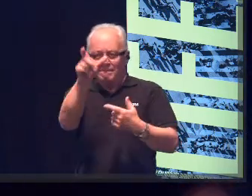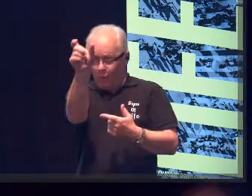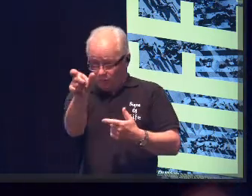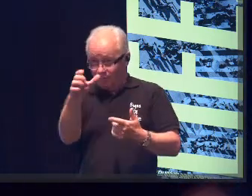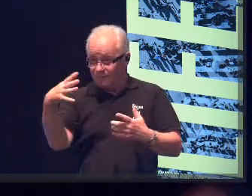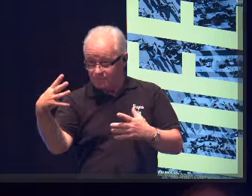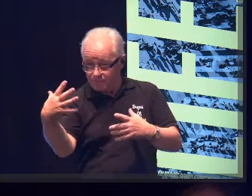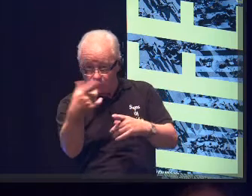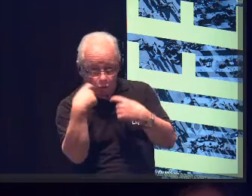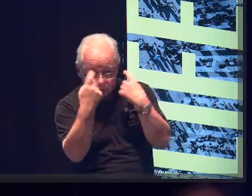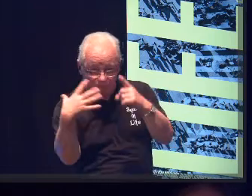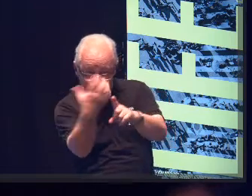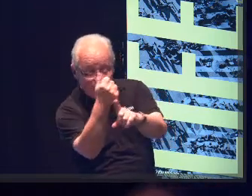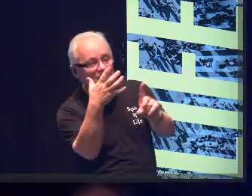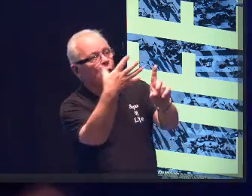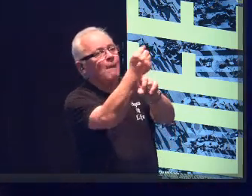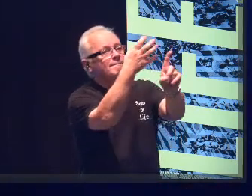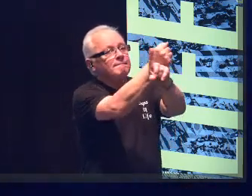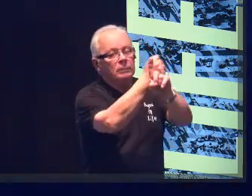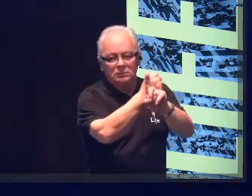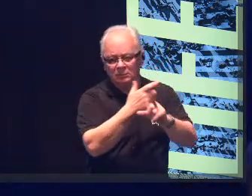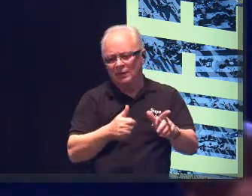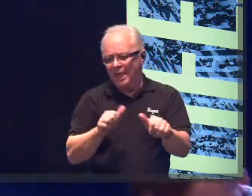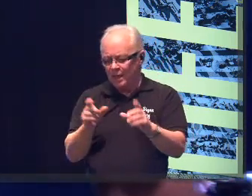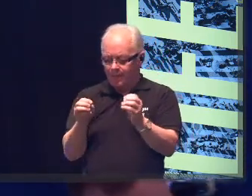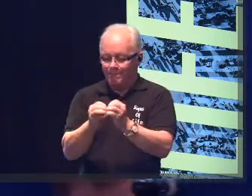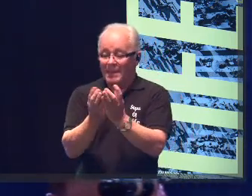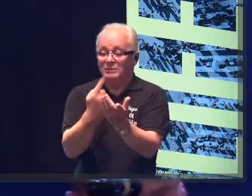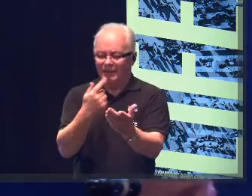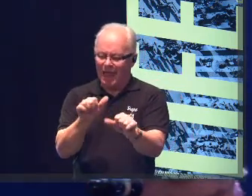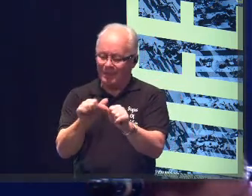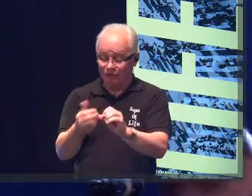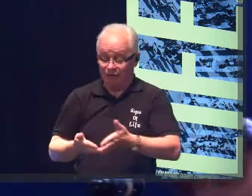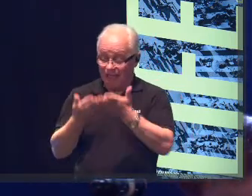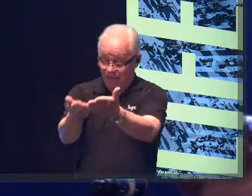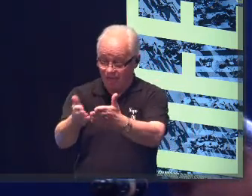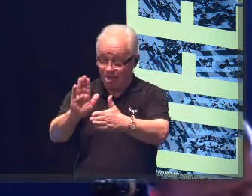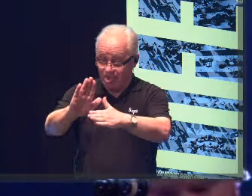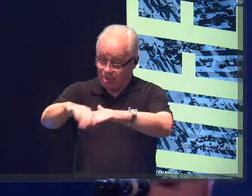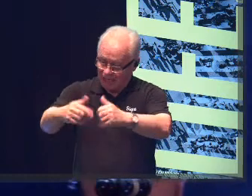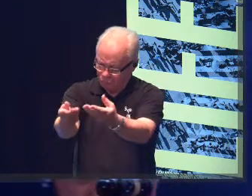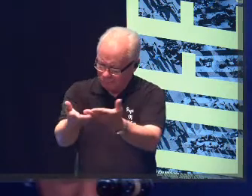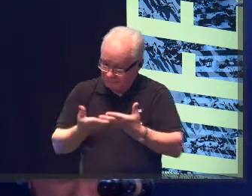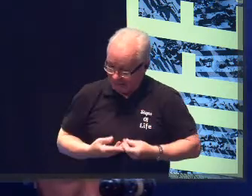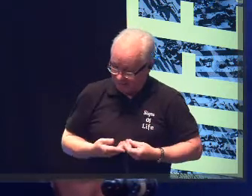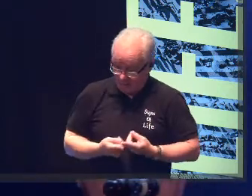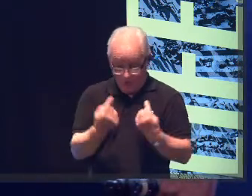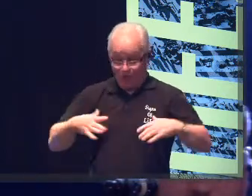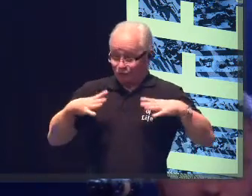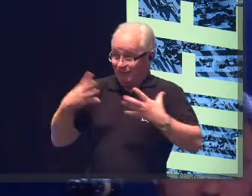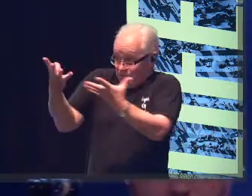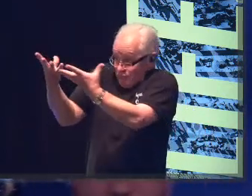time. It says it's better to give than to receive, but sure, we're only giving back what we've initially received, aren't we?